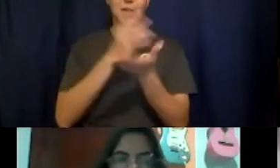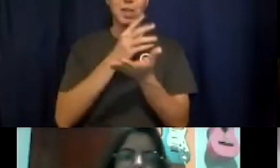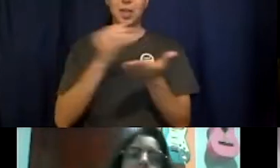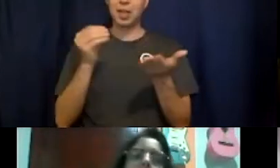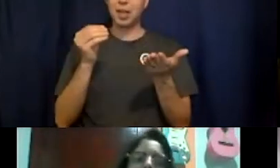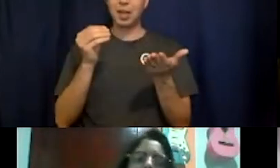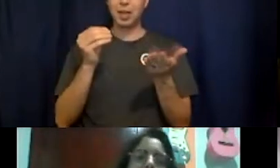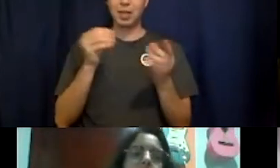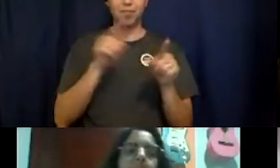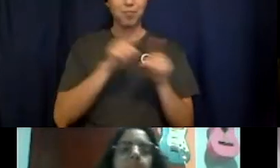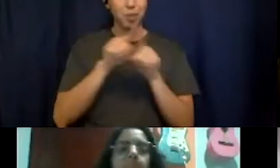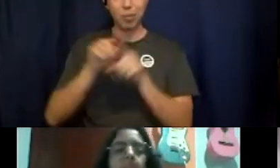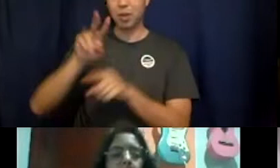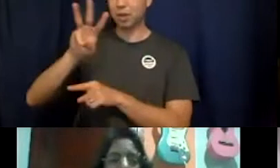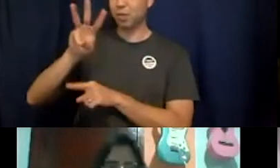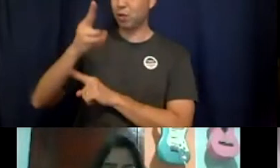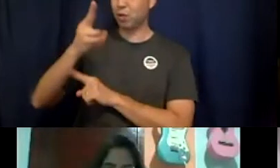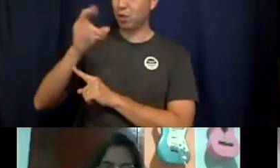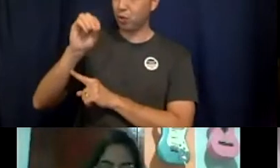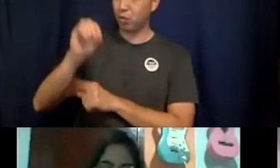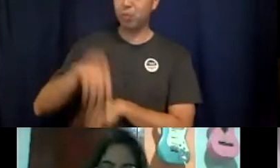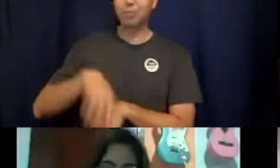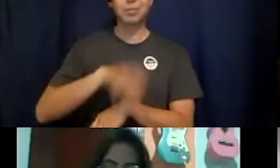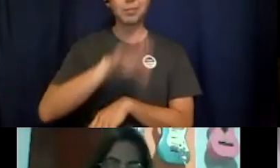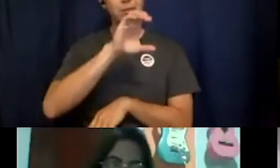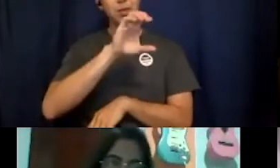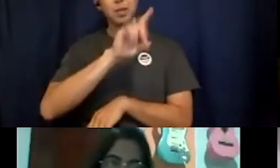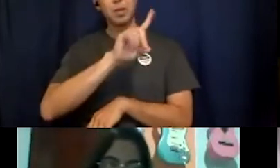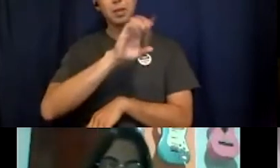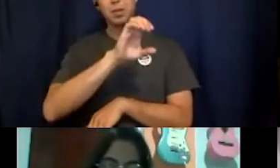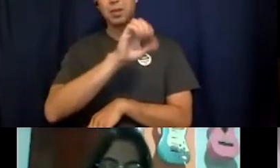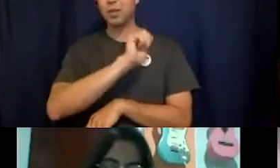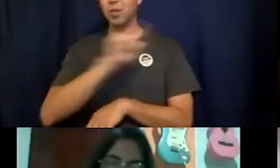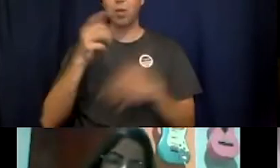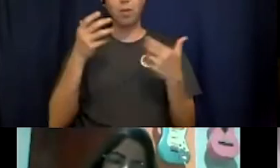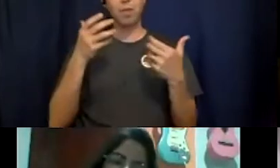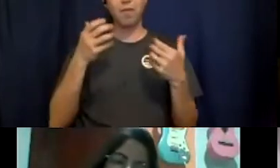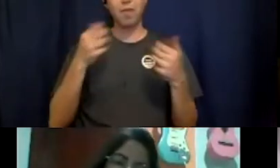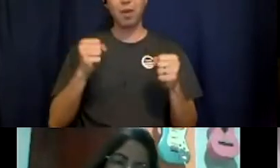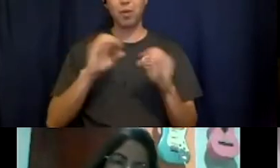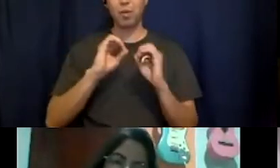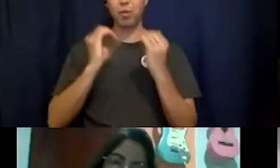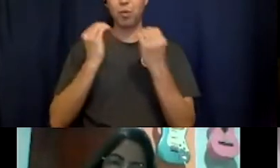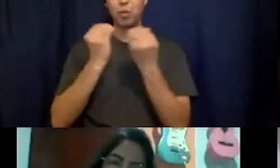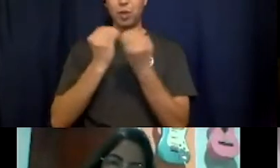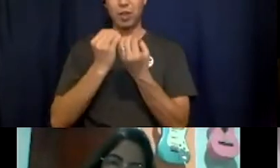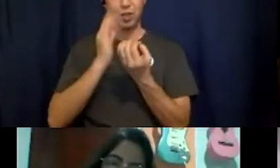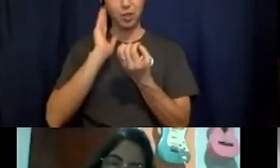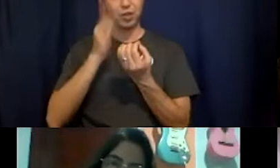was born. Oh, okay. My sister-in-law is from Billerica. No one has ever said that to me before.